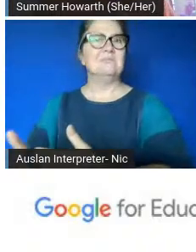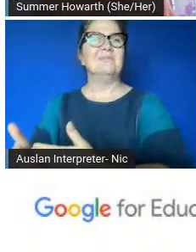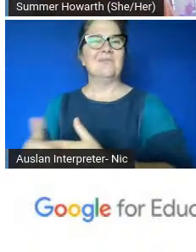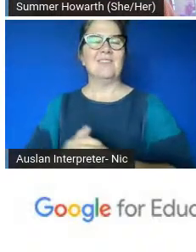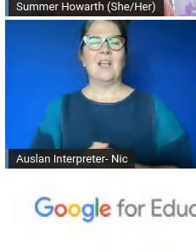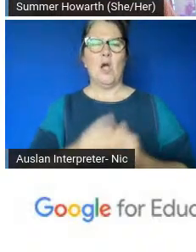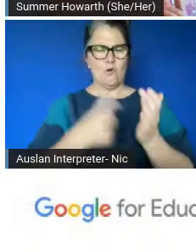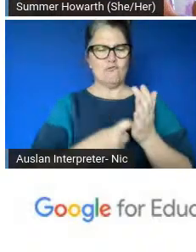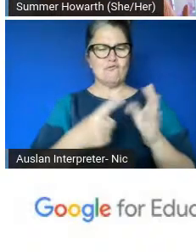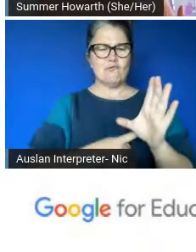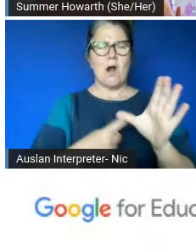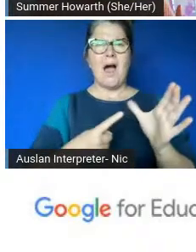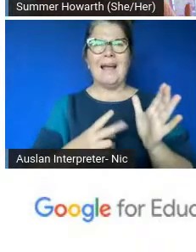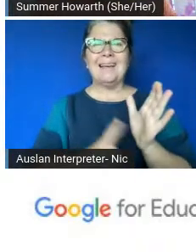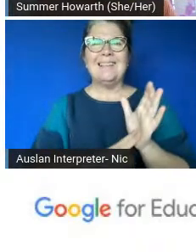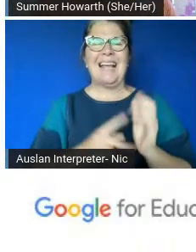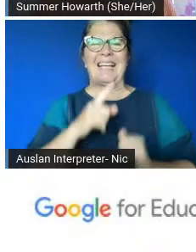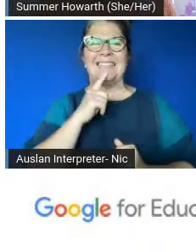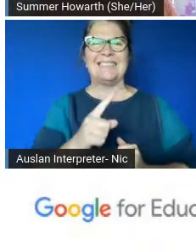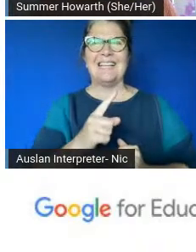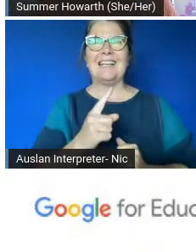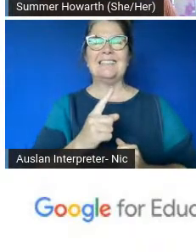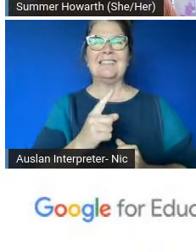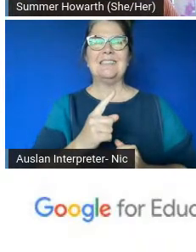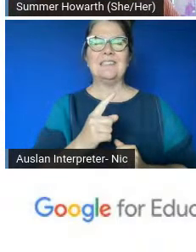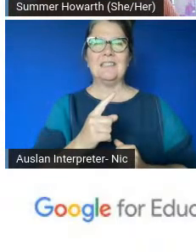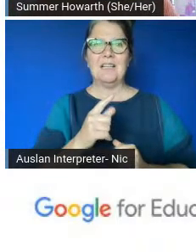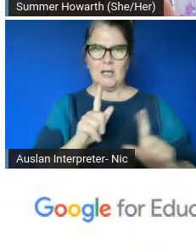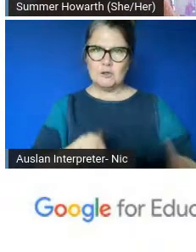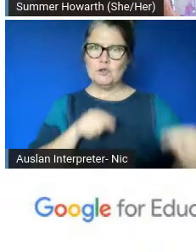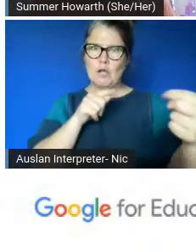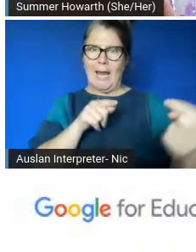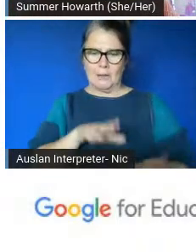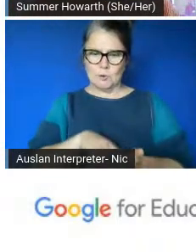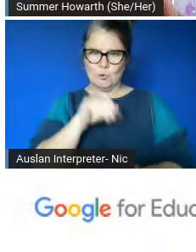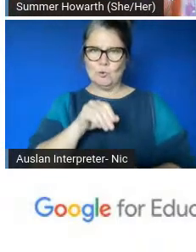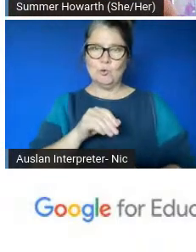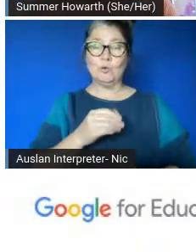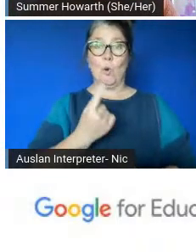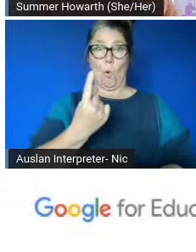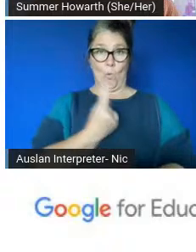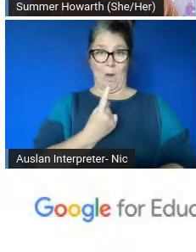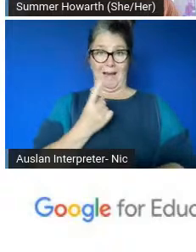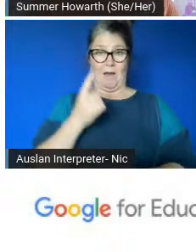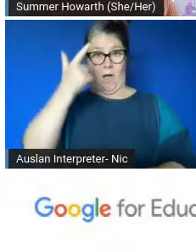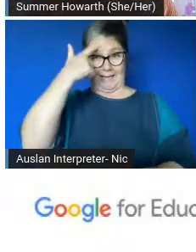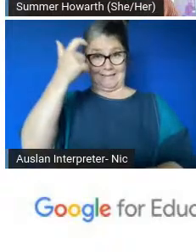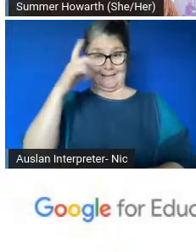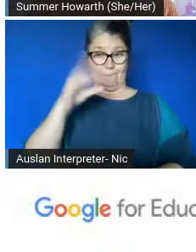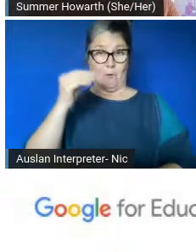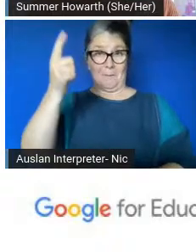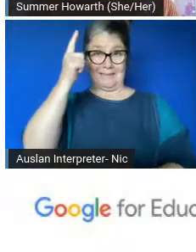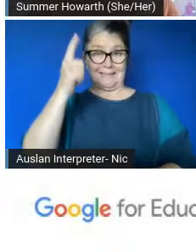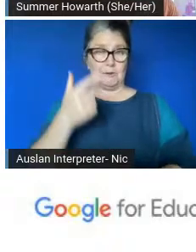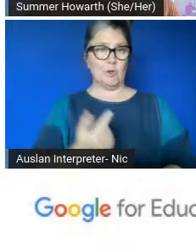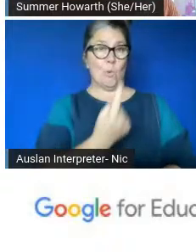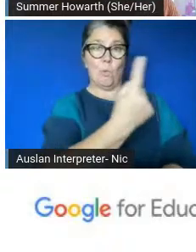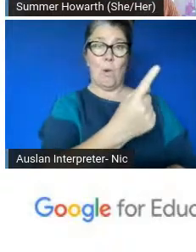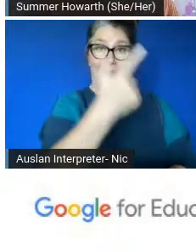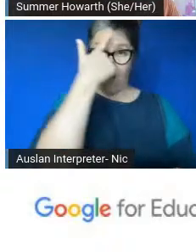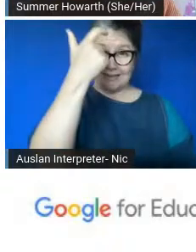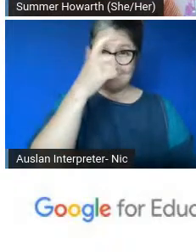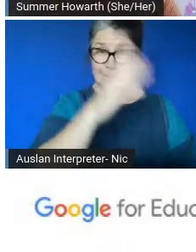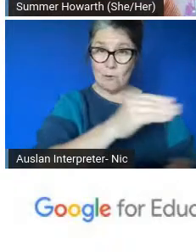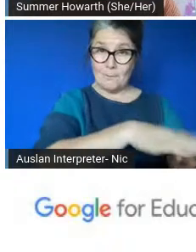to link some ideas, one from the teacher and one from the student. Brilliant. How is it that we can find that common ground and practice